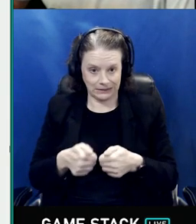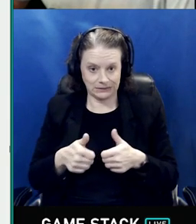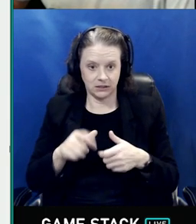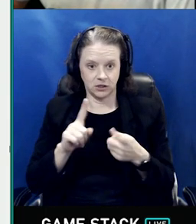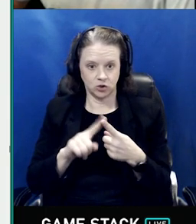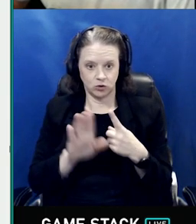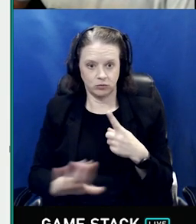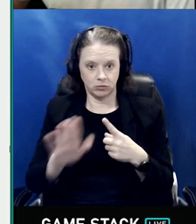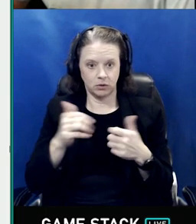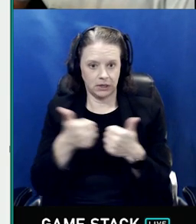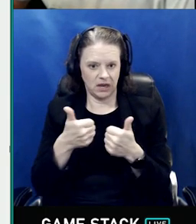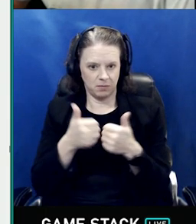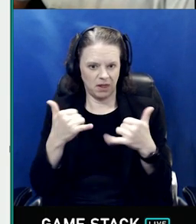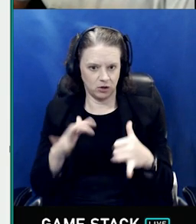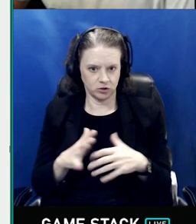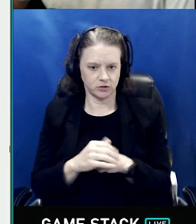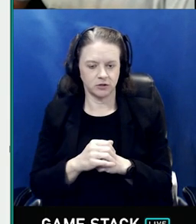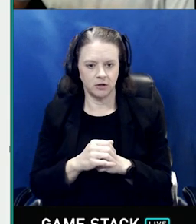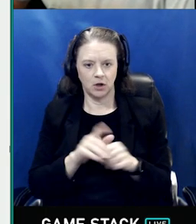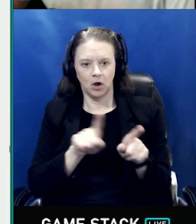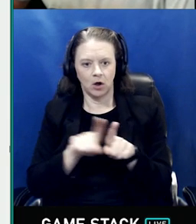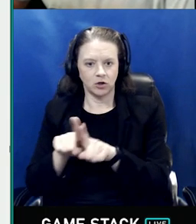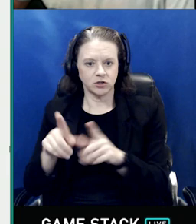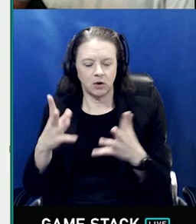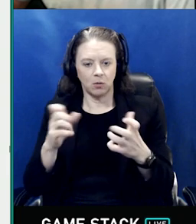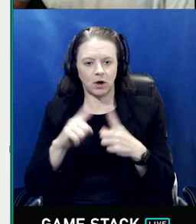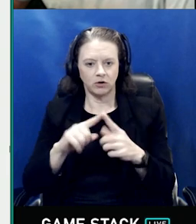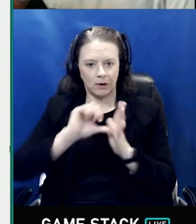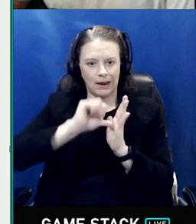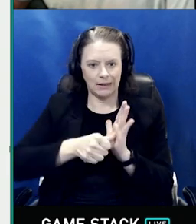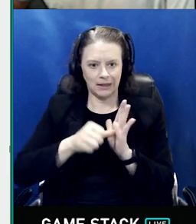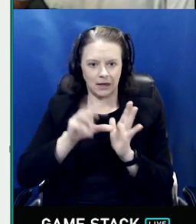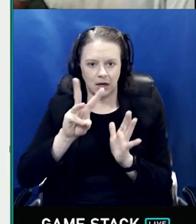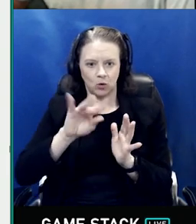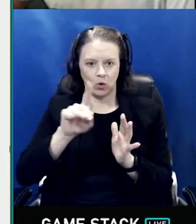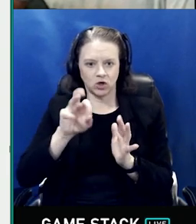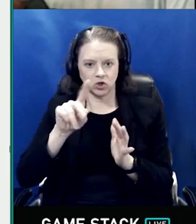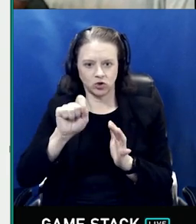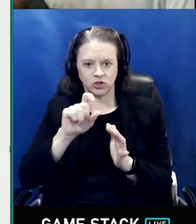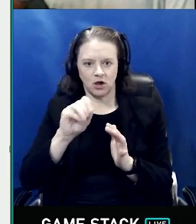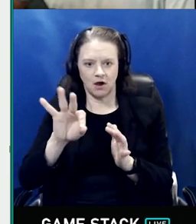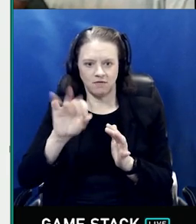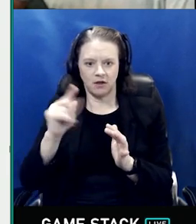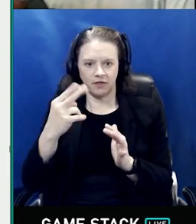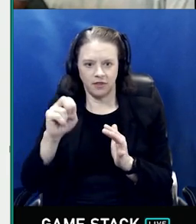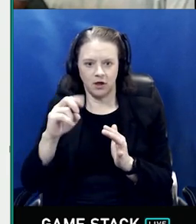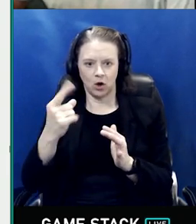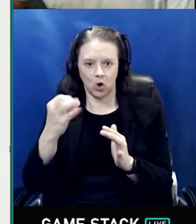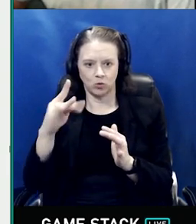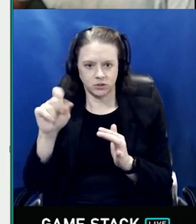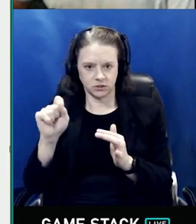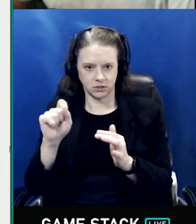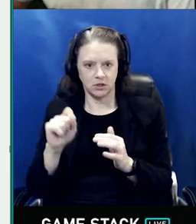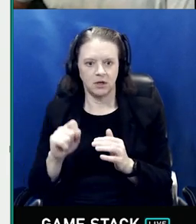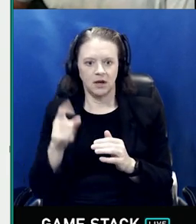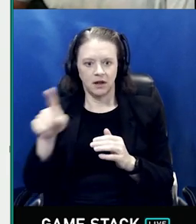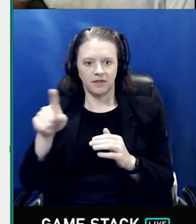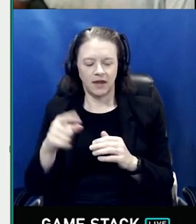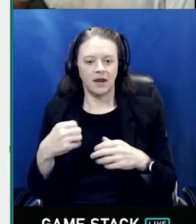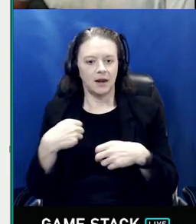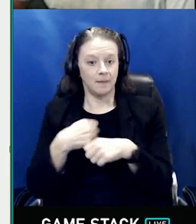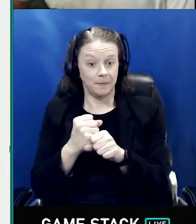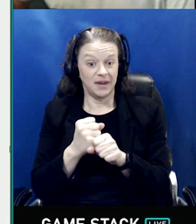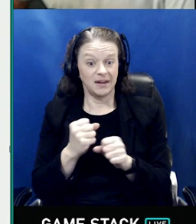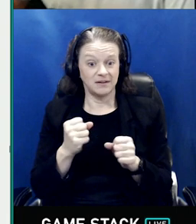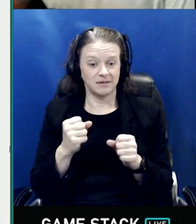Next, I want to highlight Wizards of the Coast. They are the maker of the online card game Magic the Gathering. And they run a service fabric front